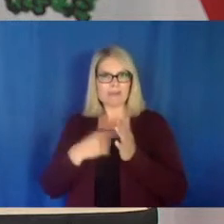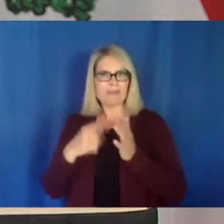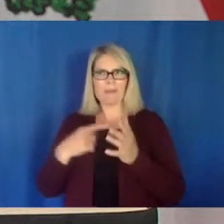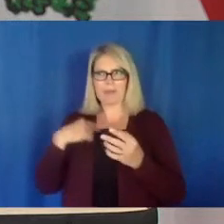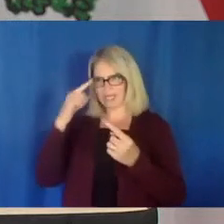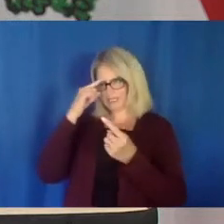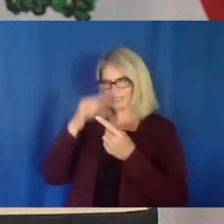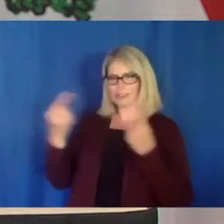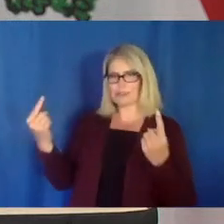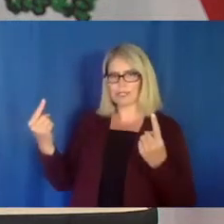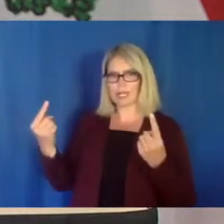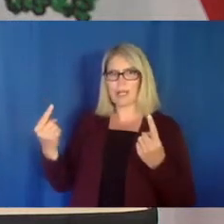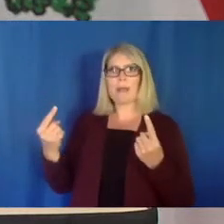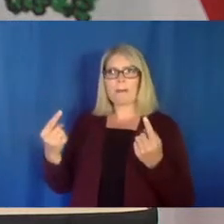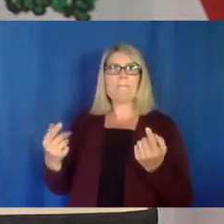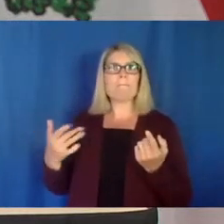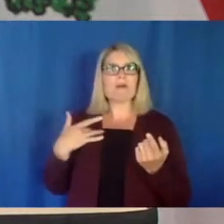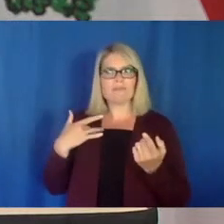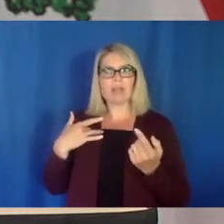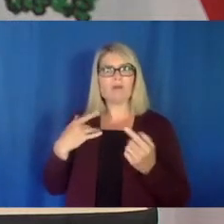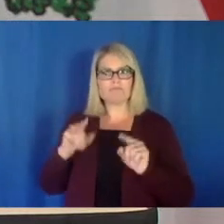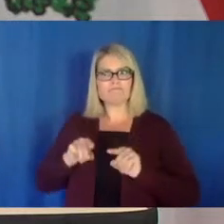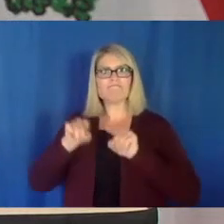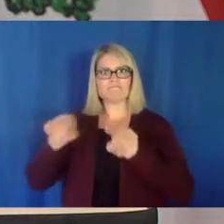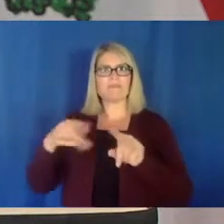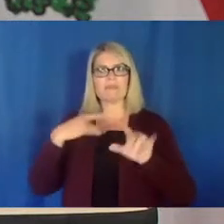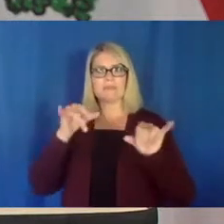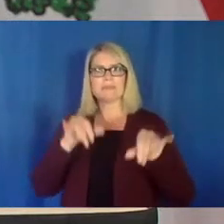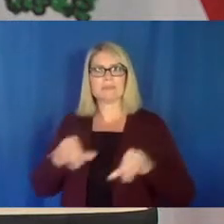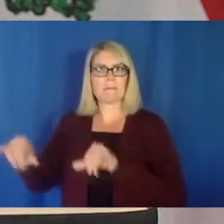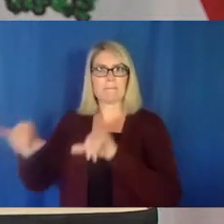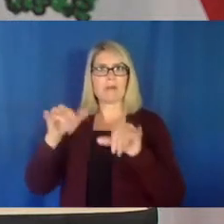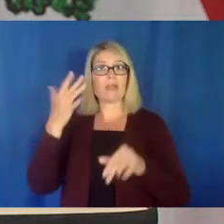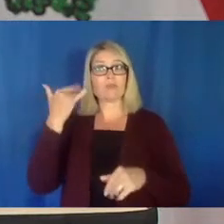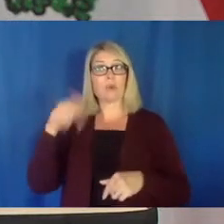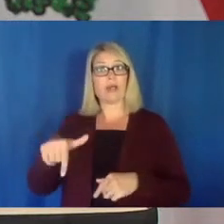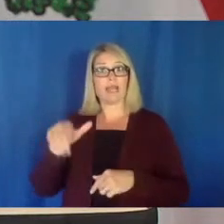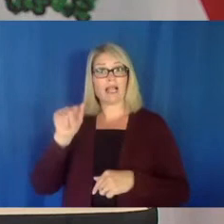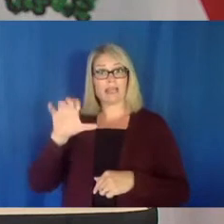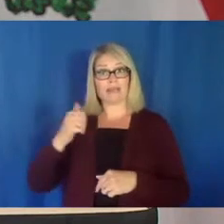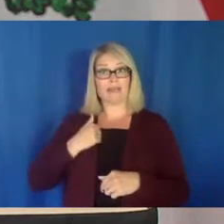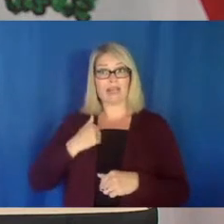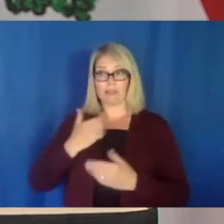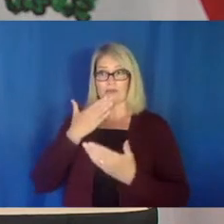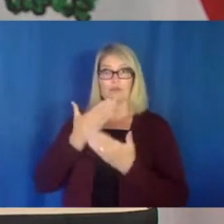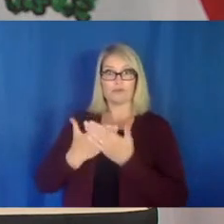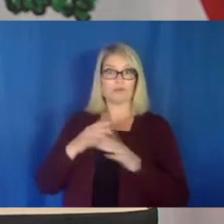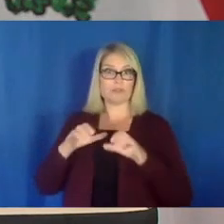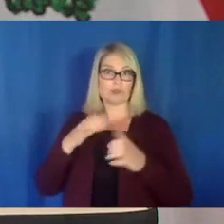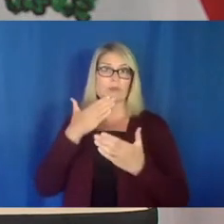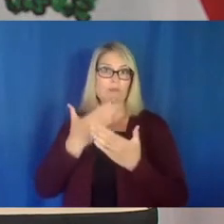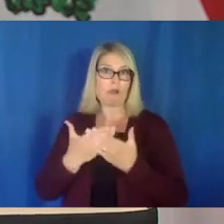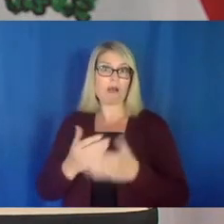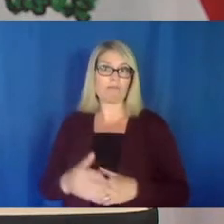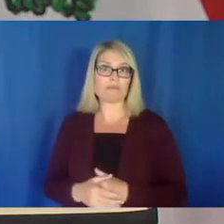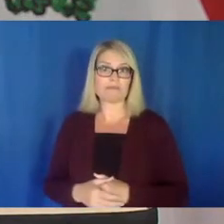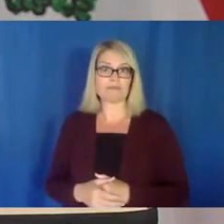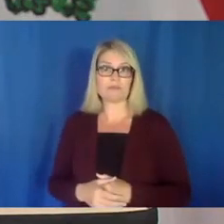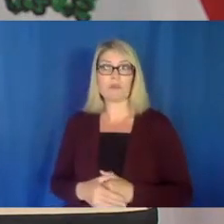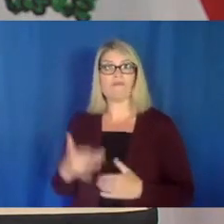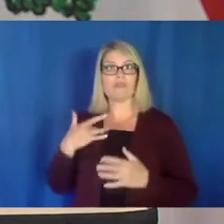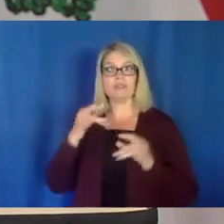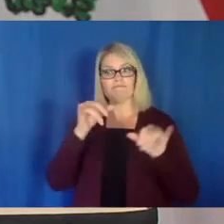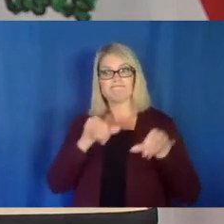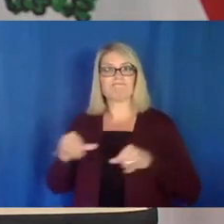incredible alignment within the region, and I think that's why the region has done as well as it has, to be honest. That's great. Thank you both. Thank you. You're